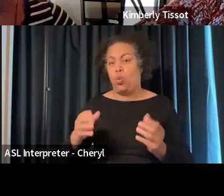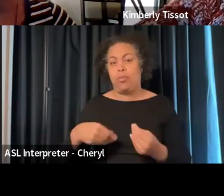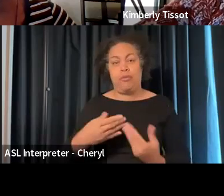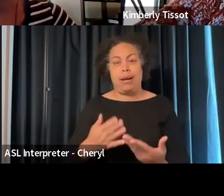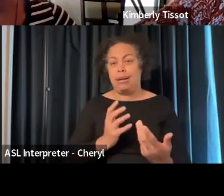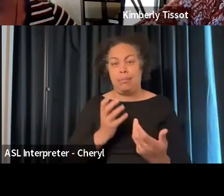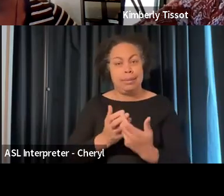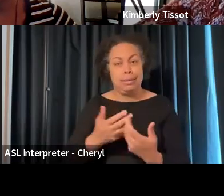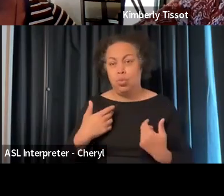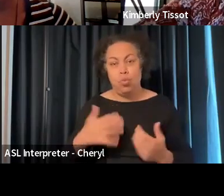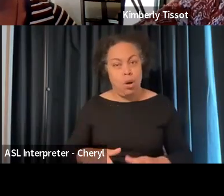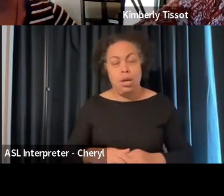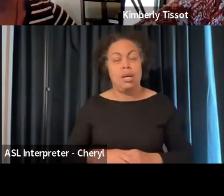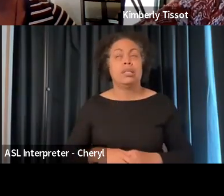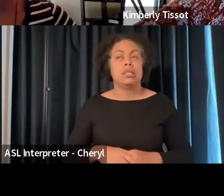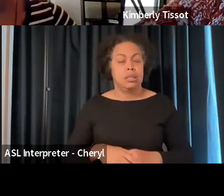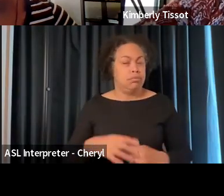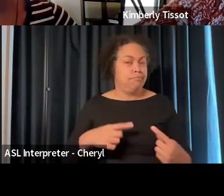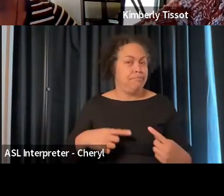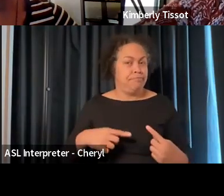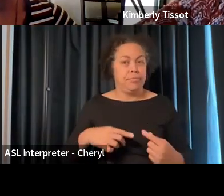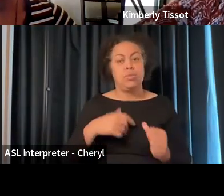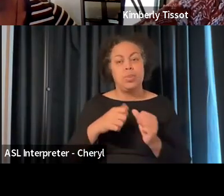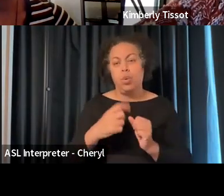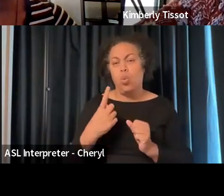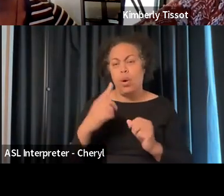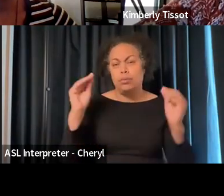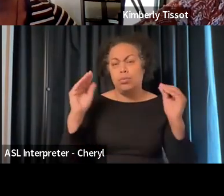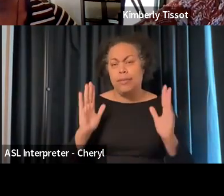accommodations, and I had one professor who